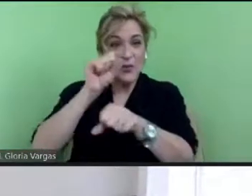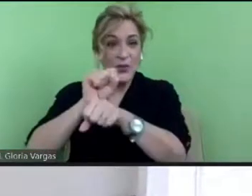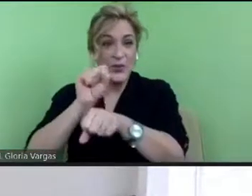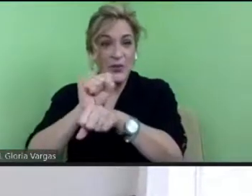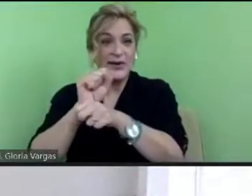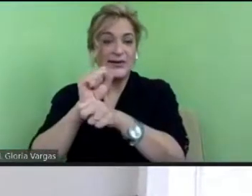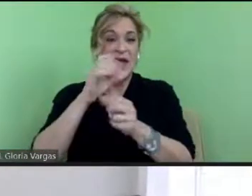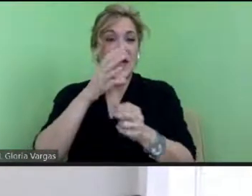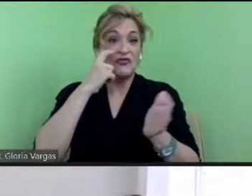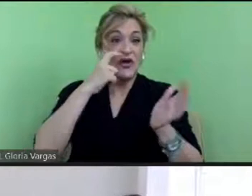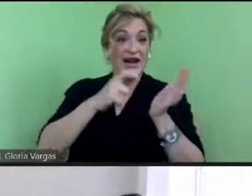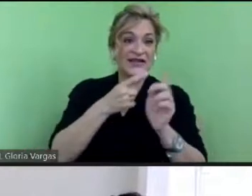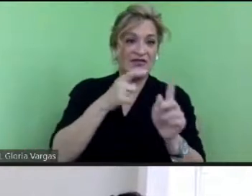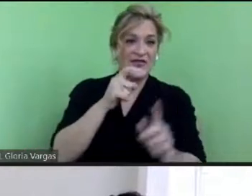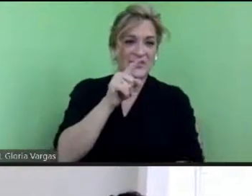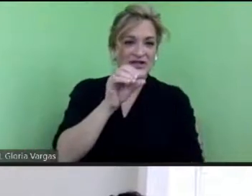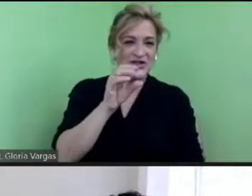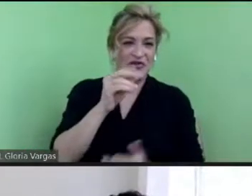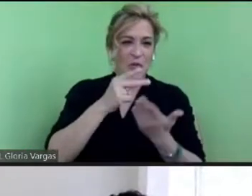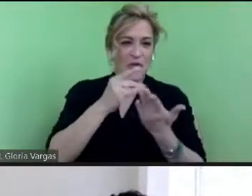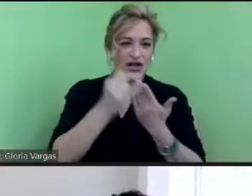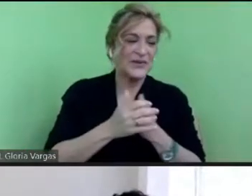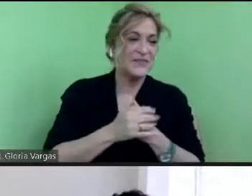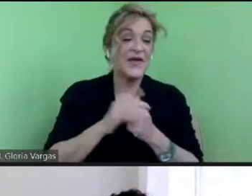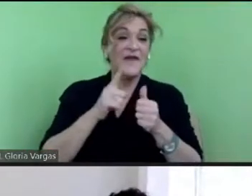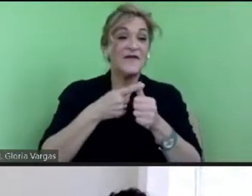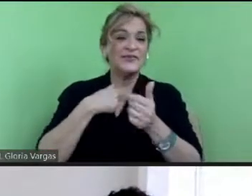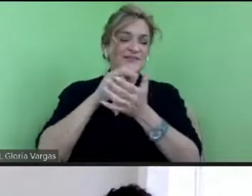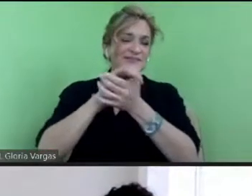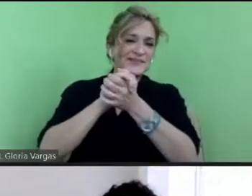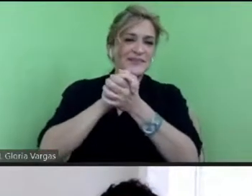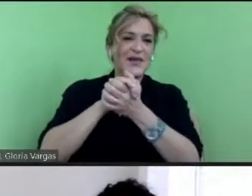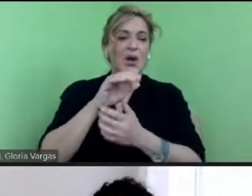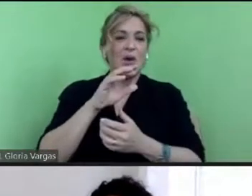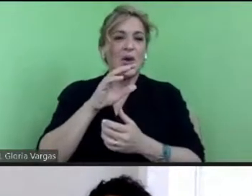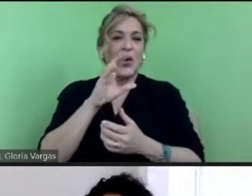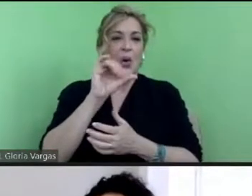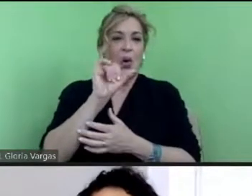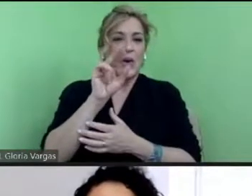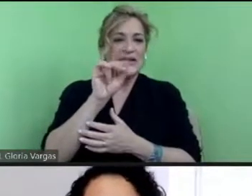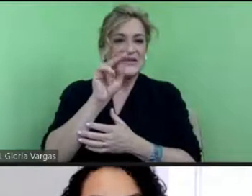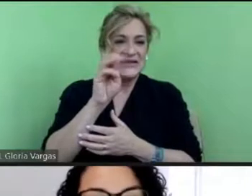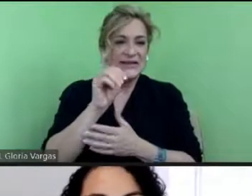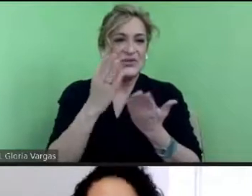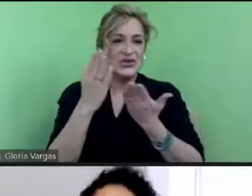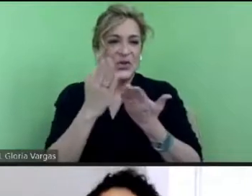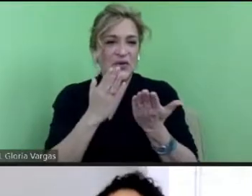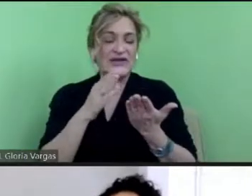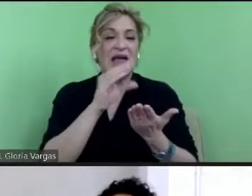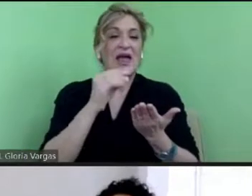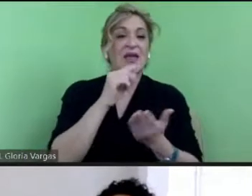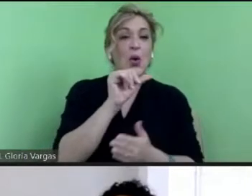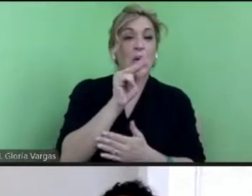Project. First, let me congratulate Keystone Autism Services and the Adult Community Autism Program on